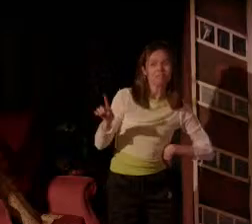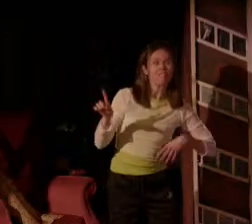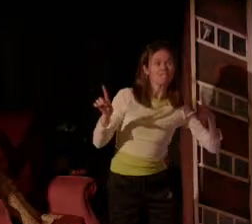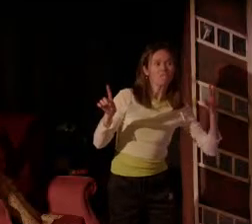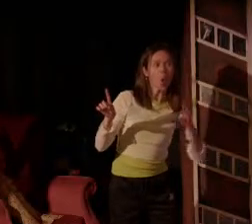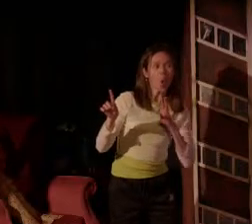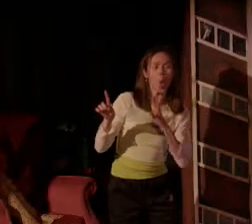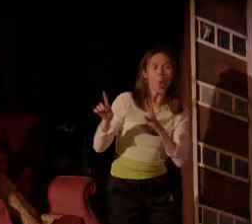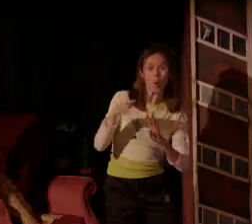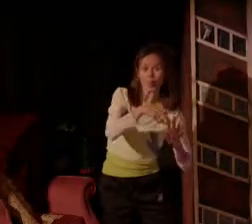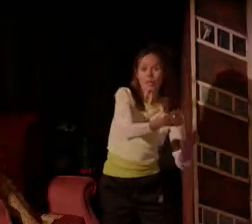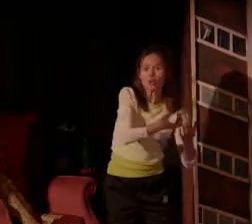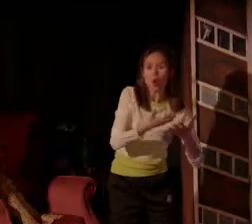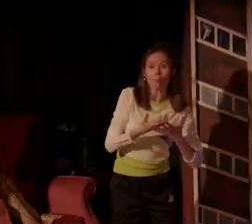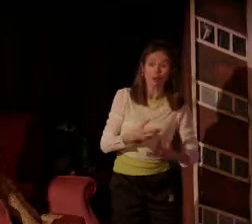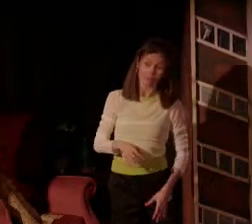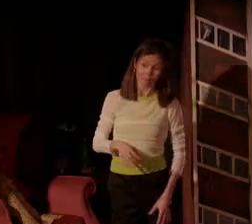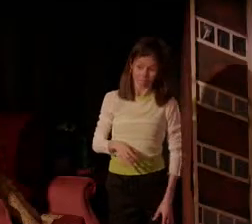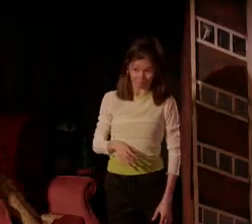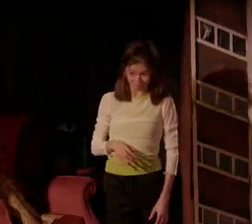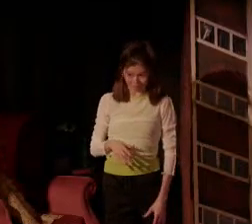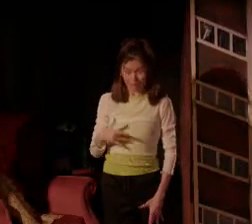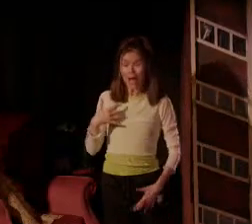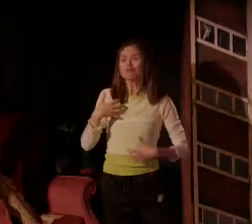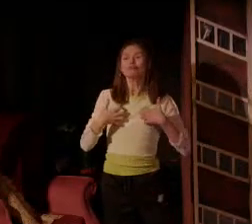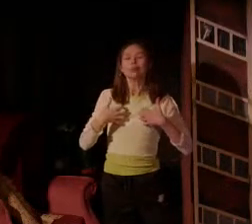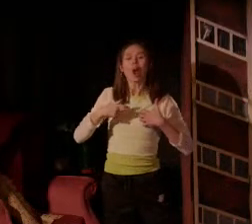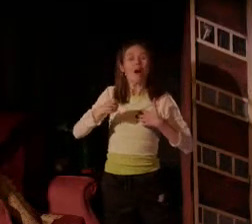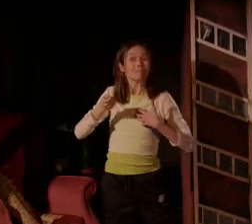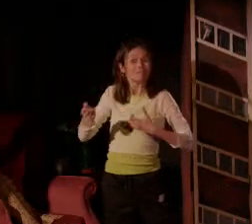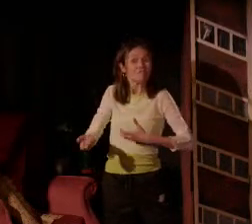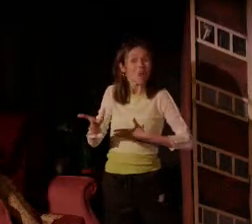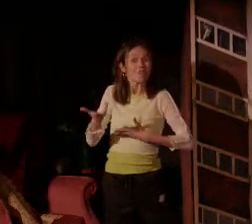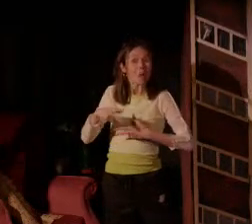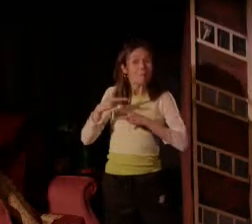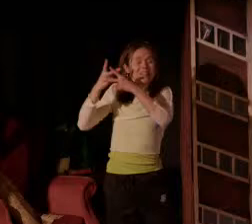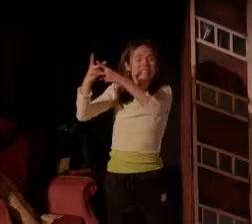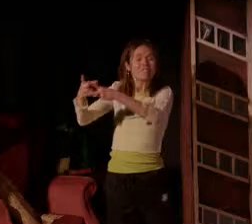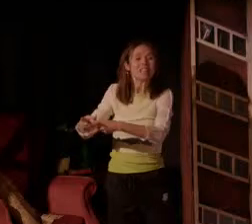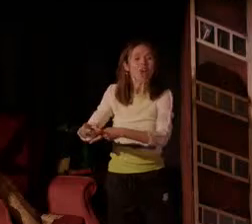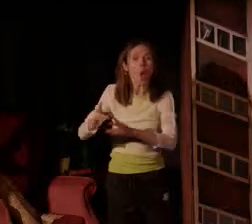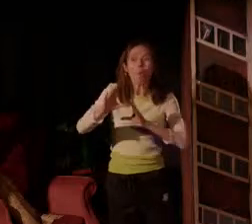report, that he is often at Bohemia farm,